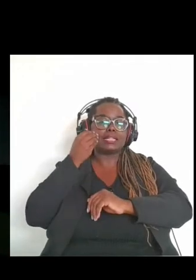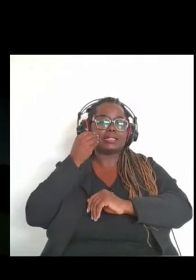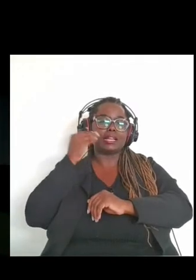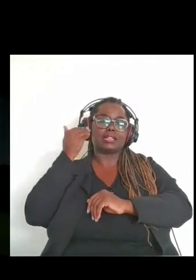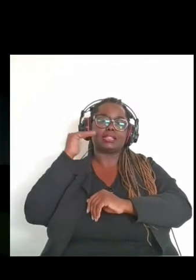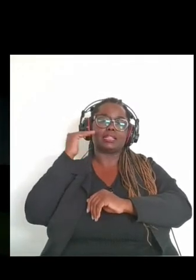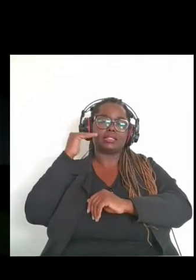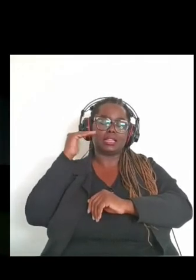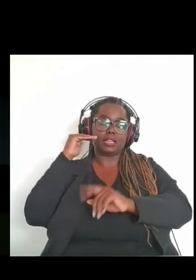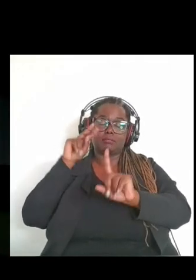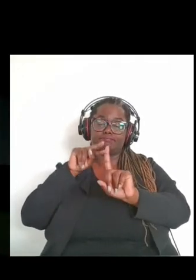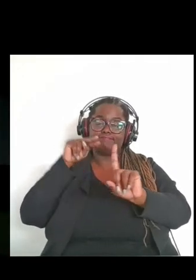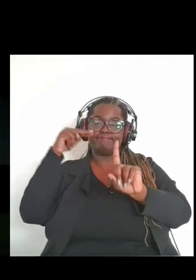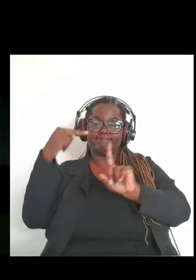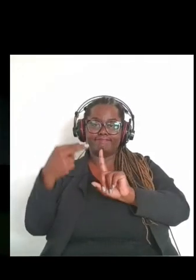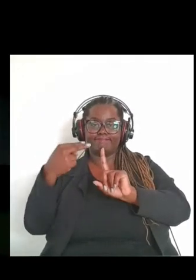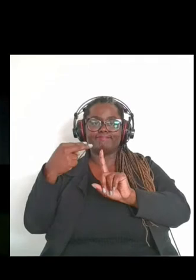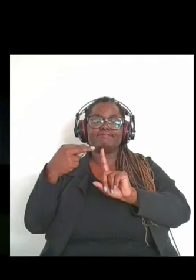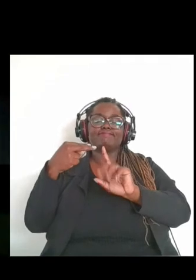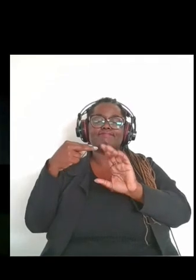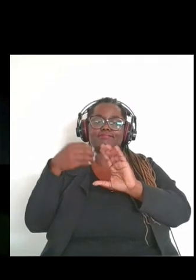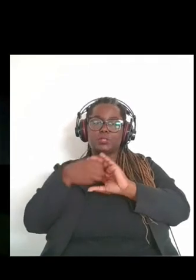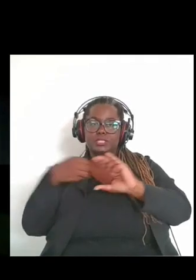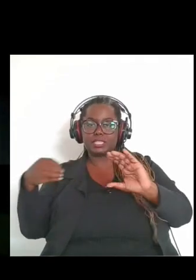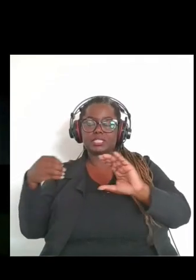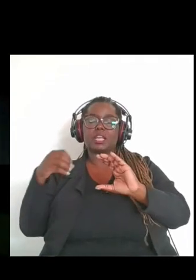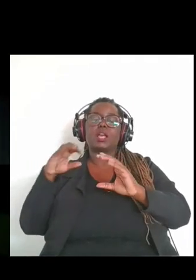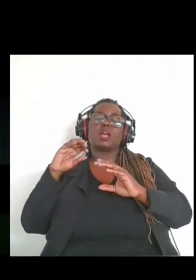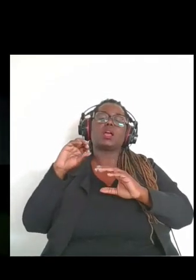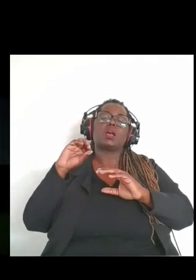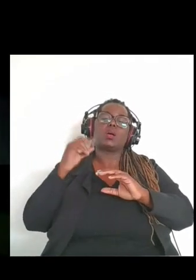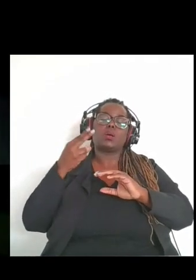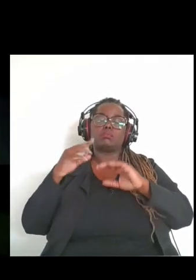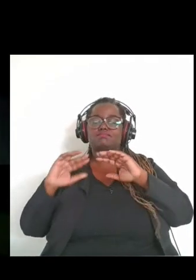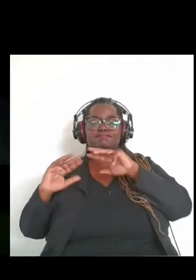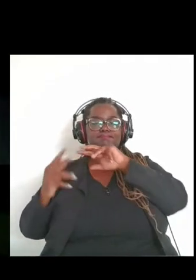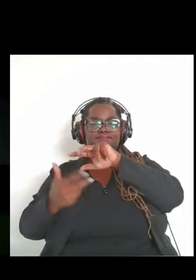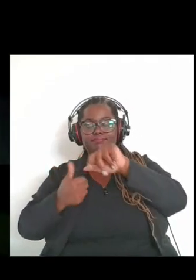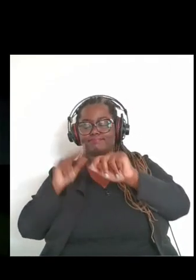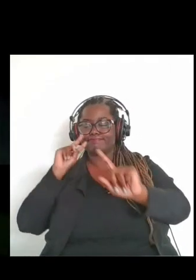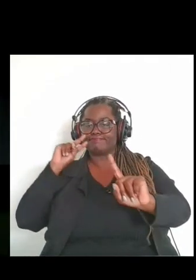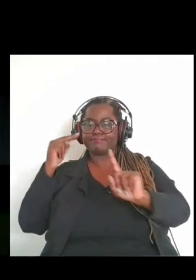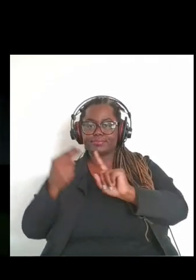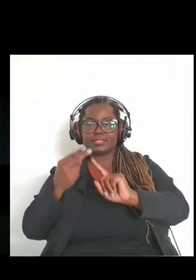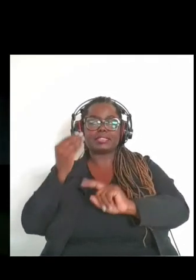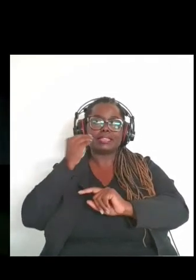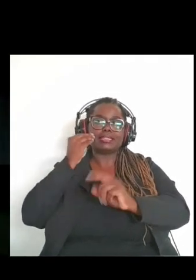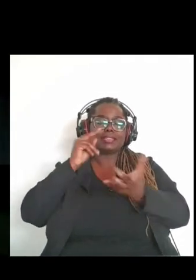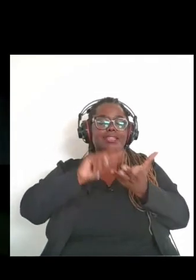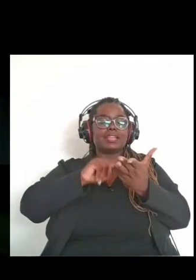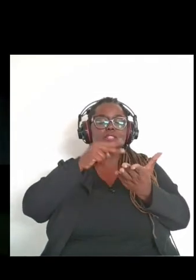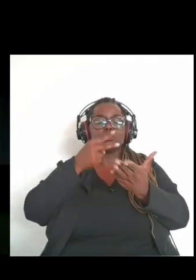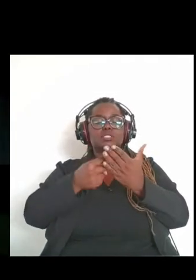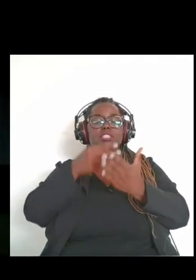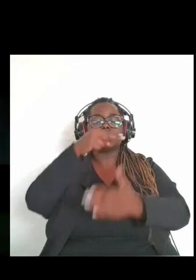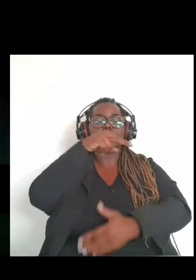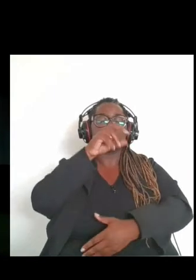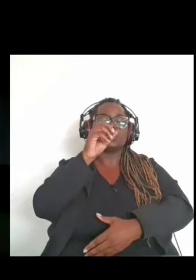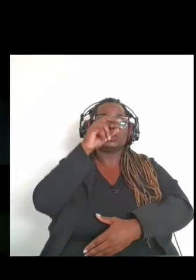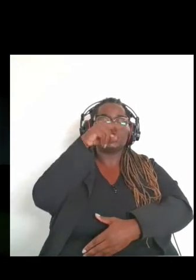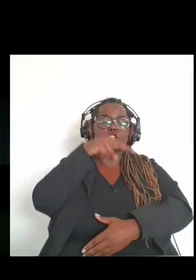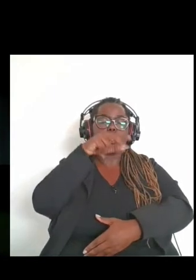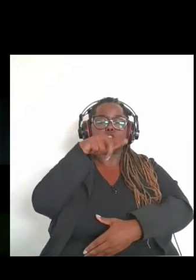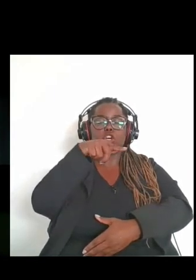I try to understand the term from the Western globalizing perspective try